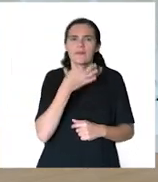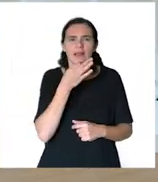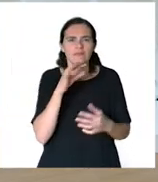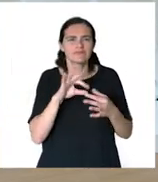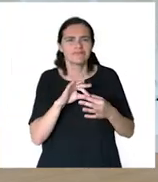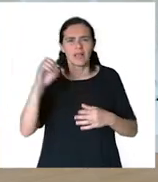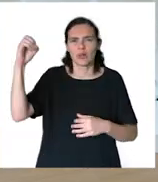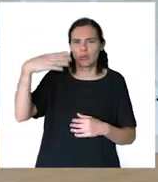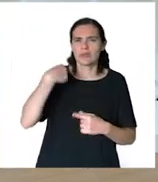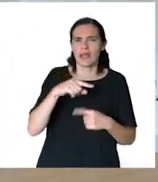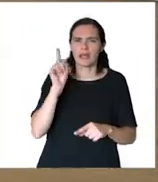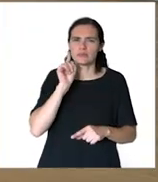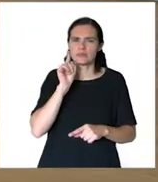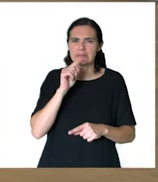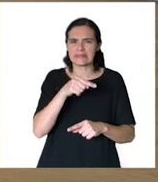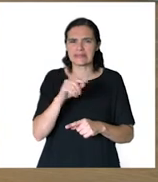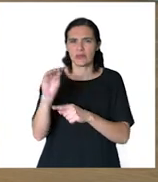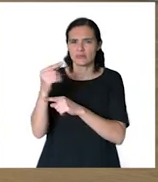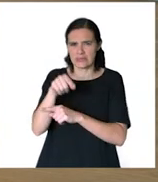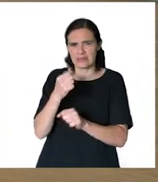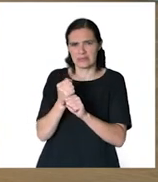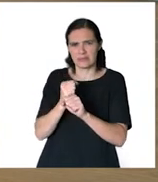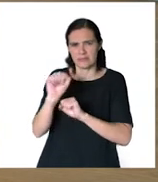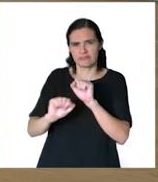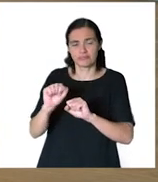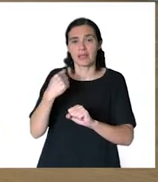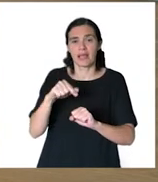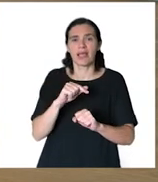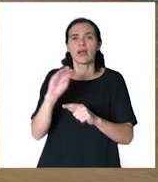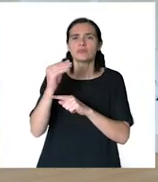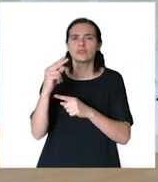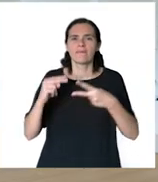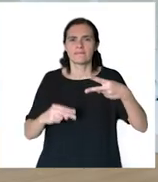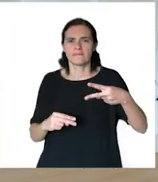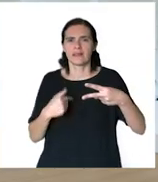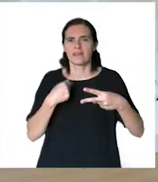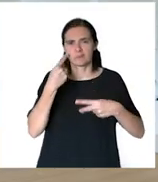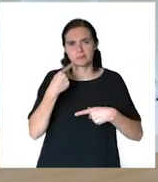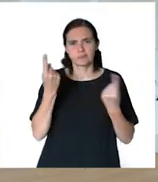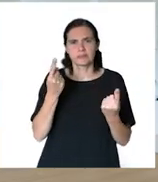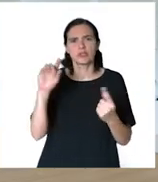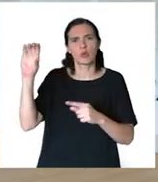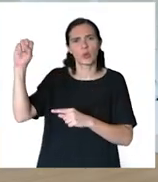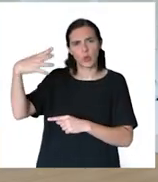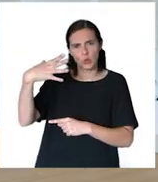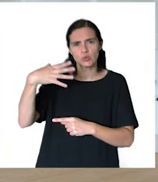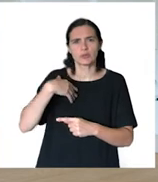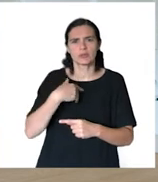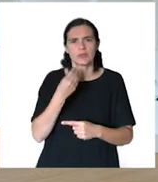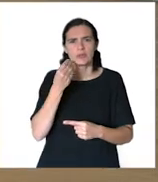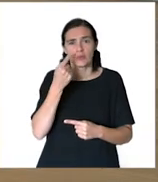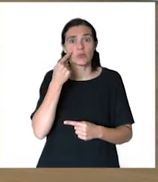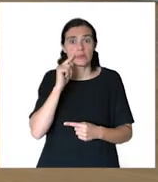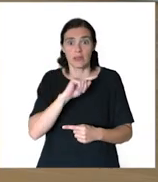light, which is a very important part of our work, we have two pieces here that bring light into